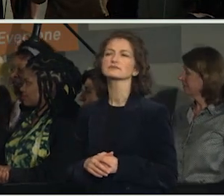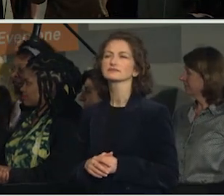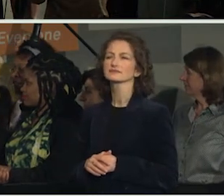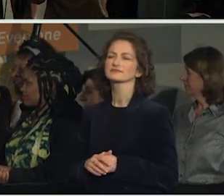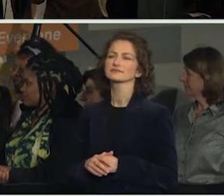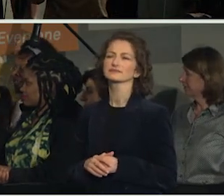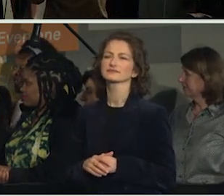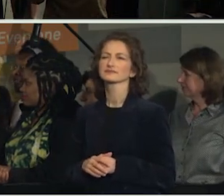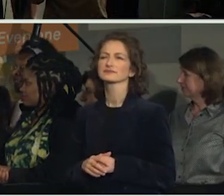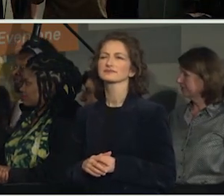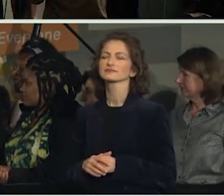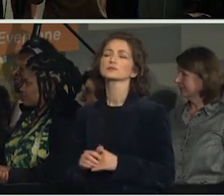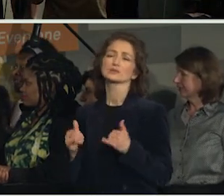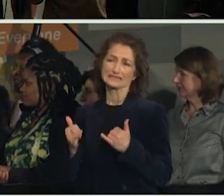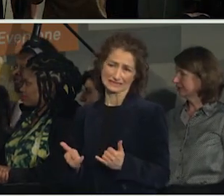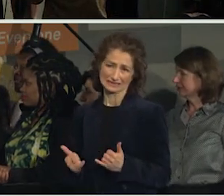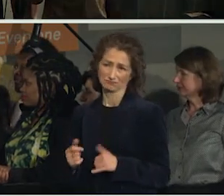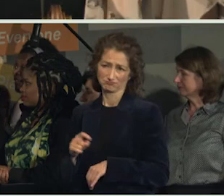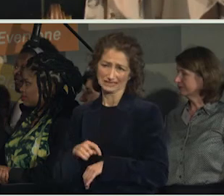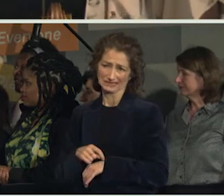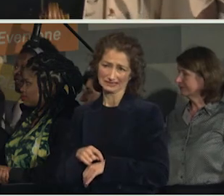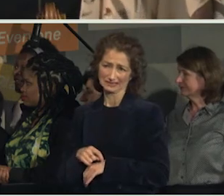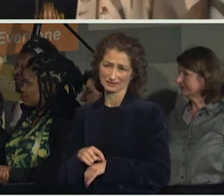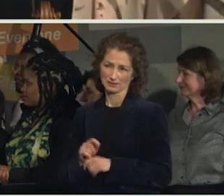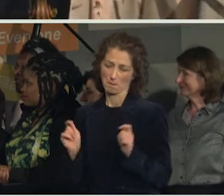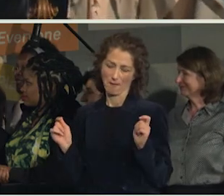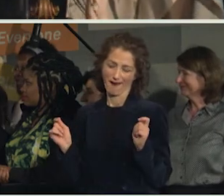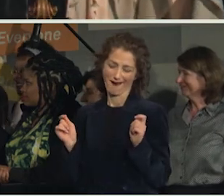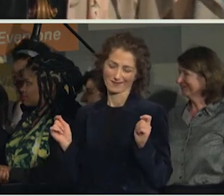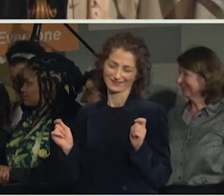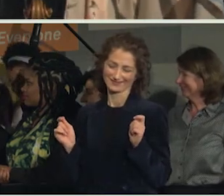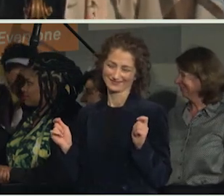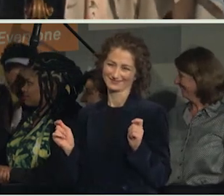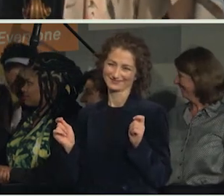And now it's time to party.